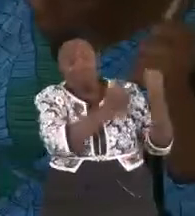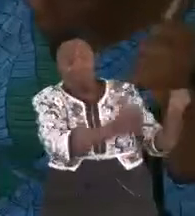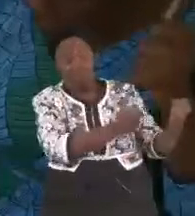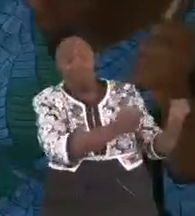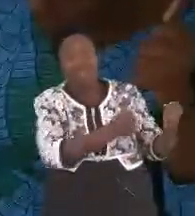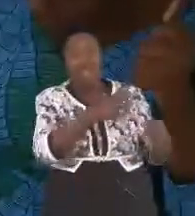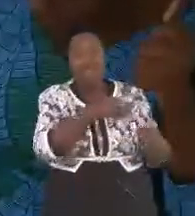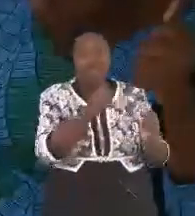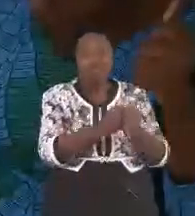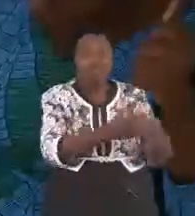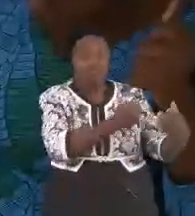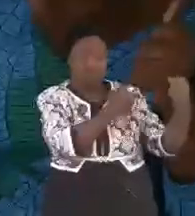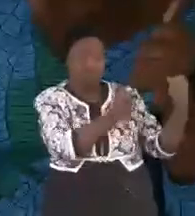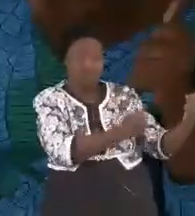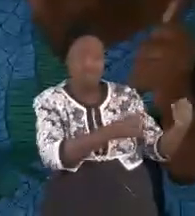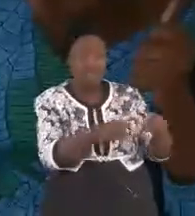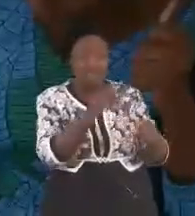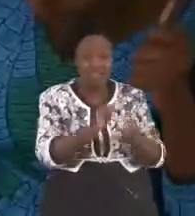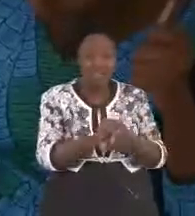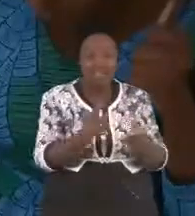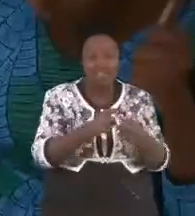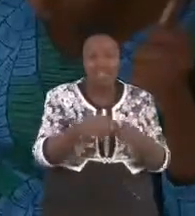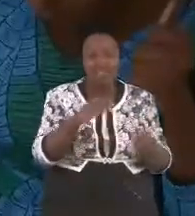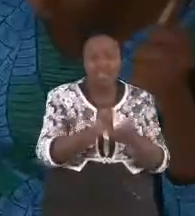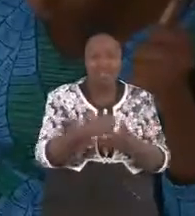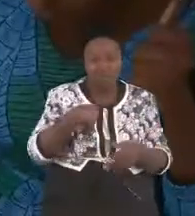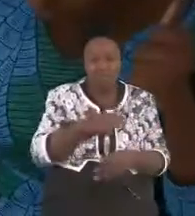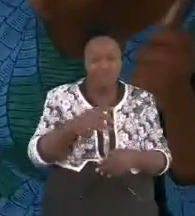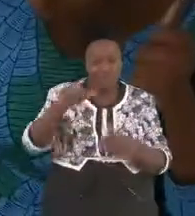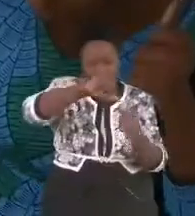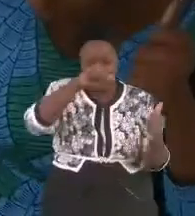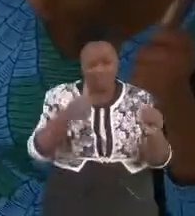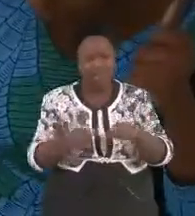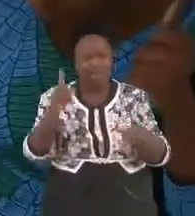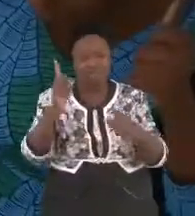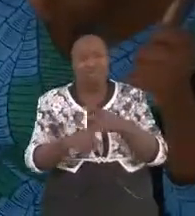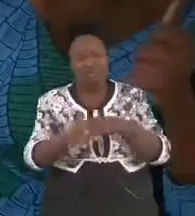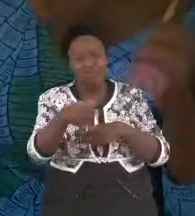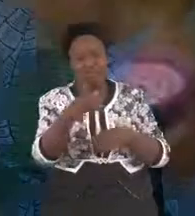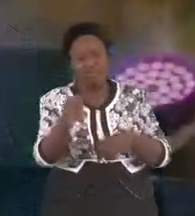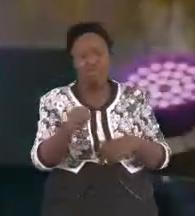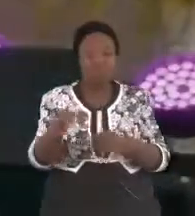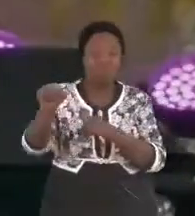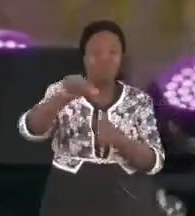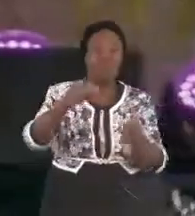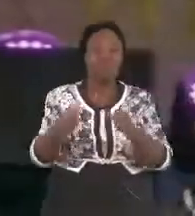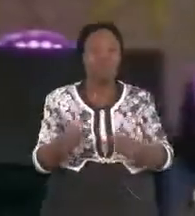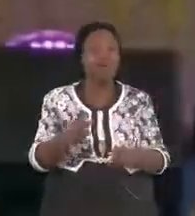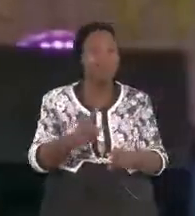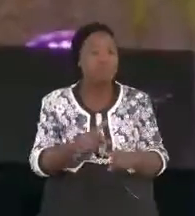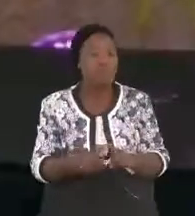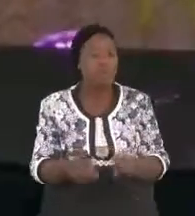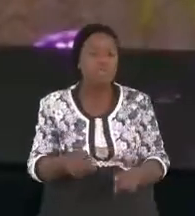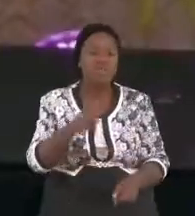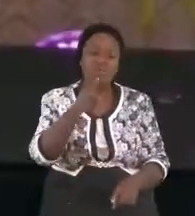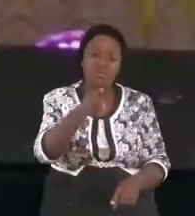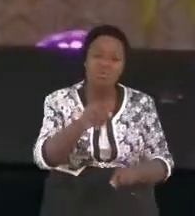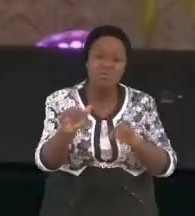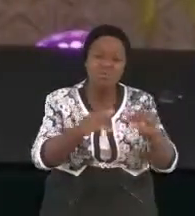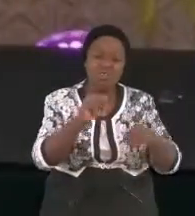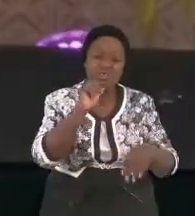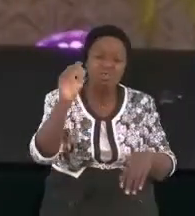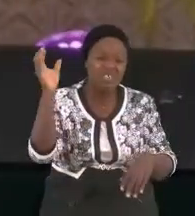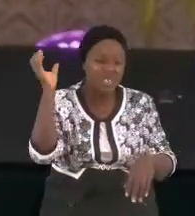we were baptized unto John's baptism. But you didn't listen. And those of us who